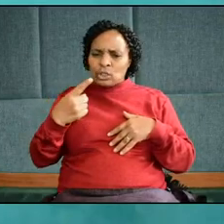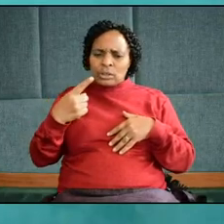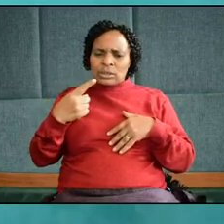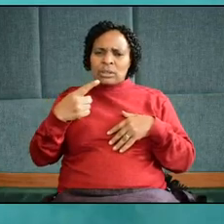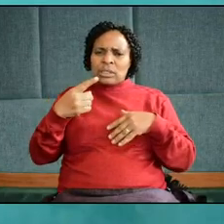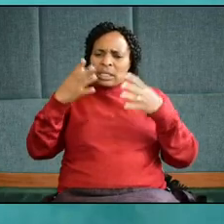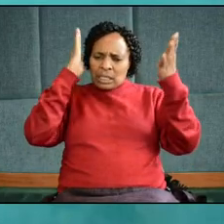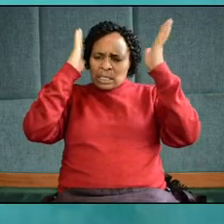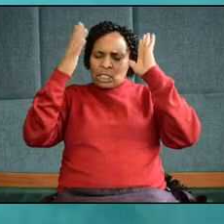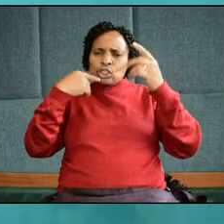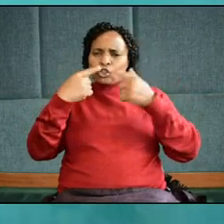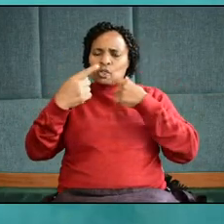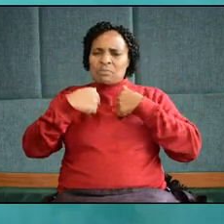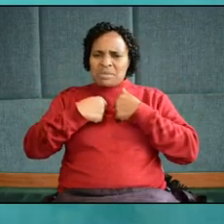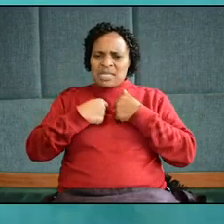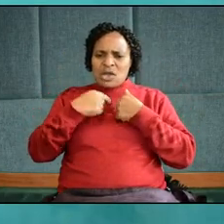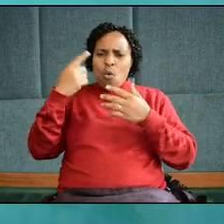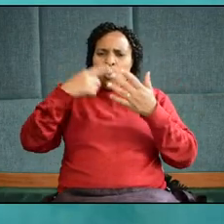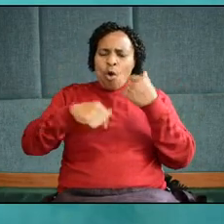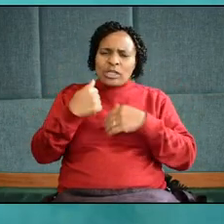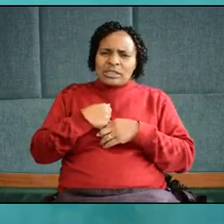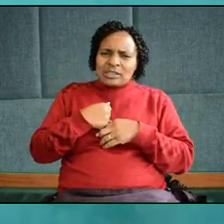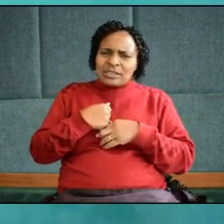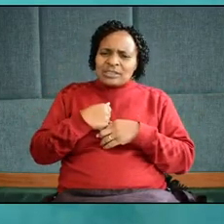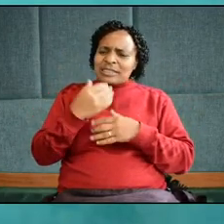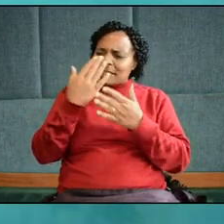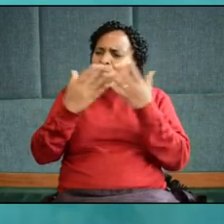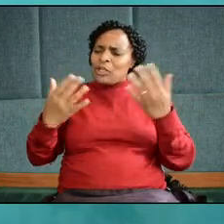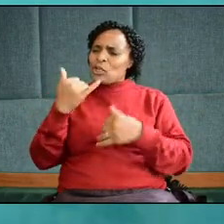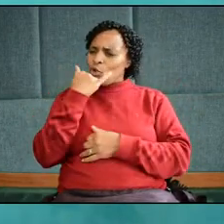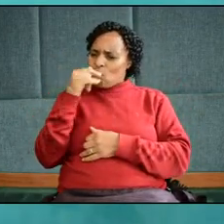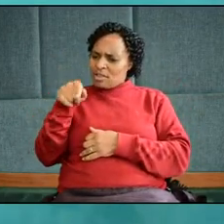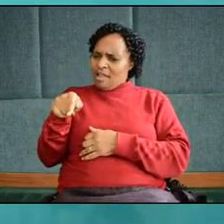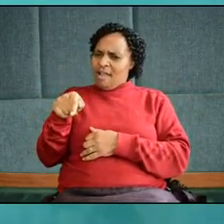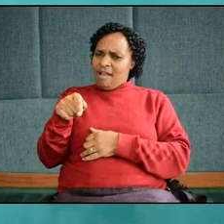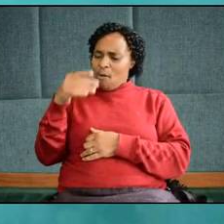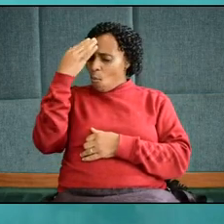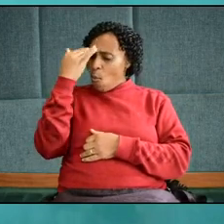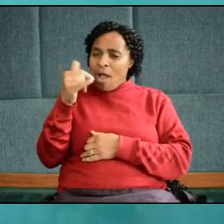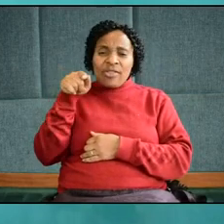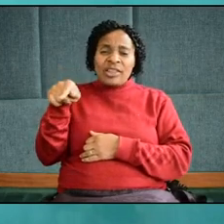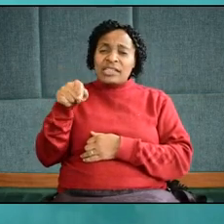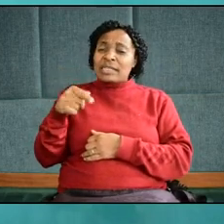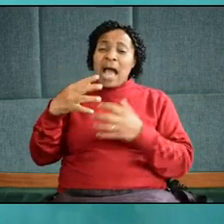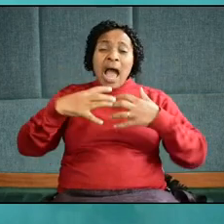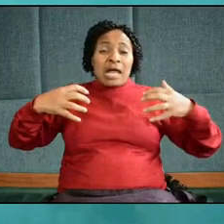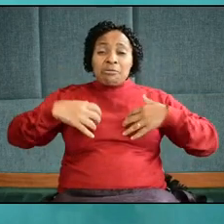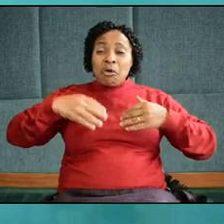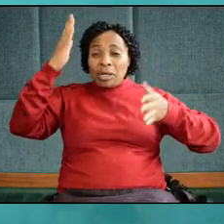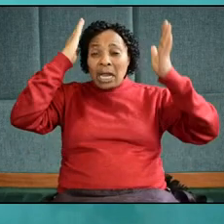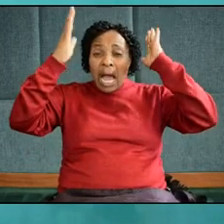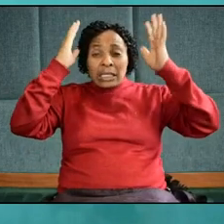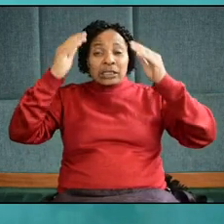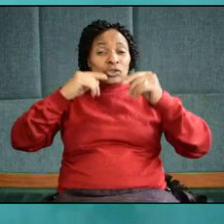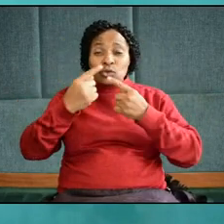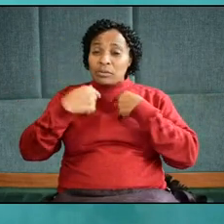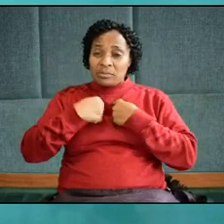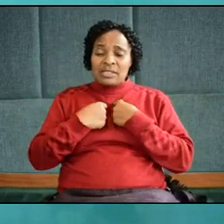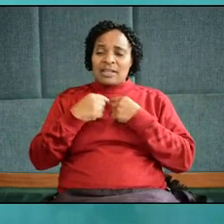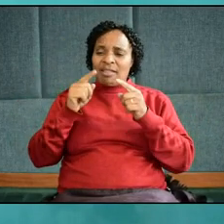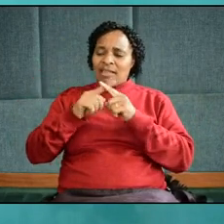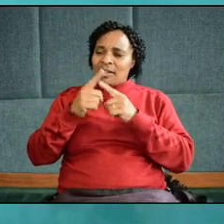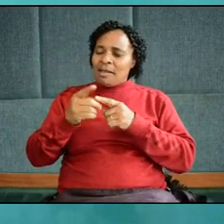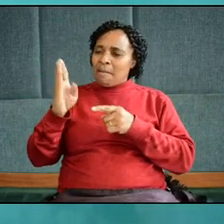I mean, didn't he smell a rat? Like, I mean, something is wrong here. Like, oh, how is an animal talking to me? And Balaam says,